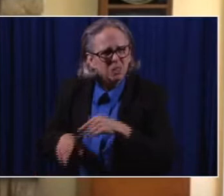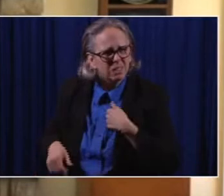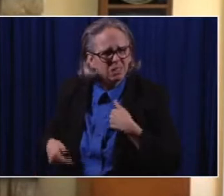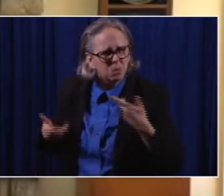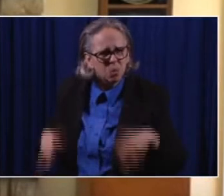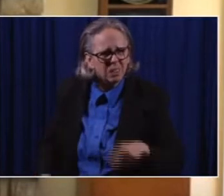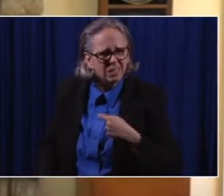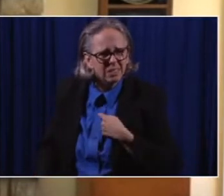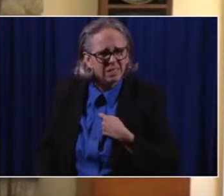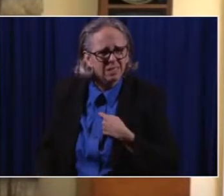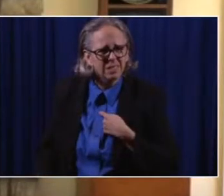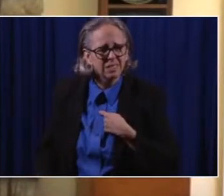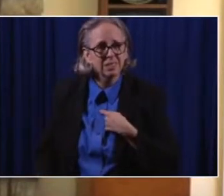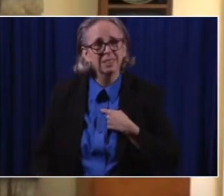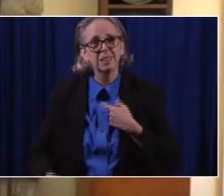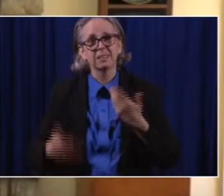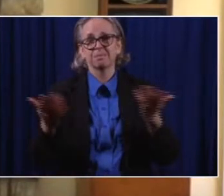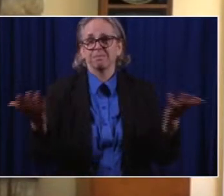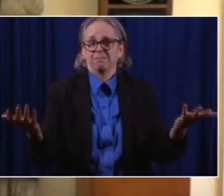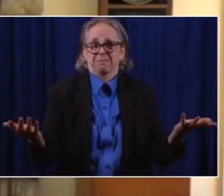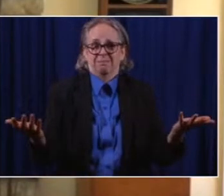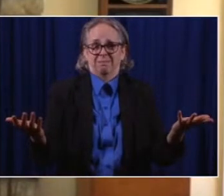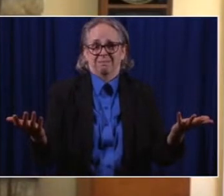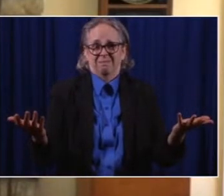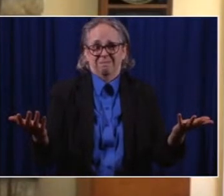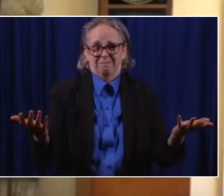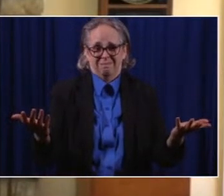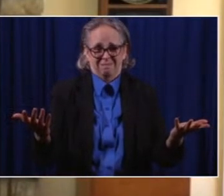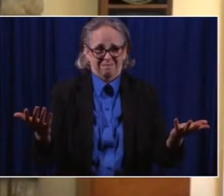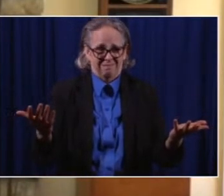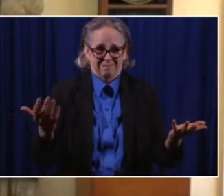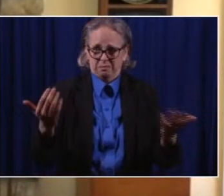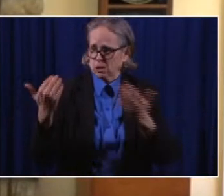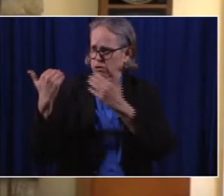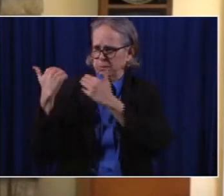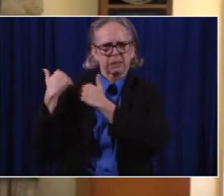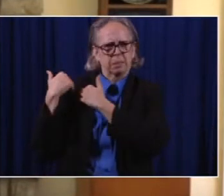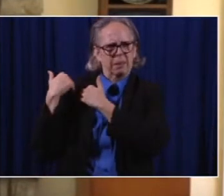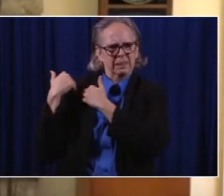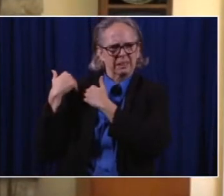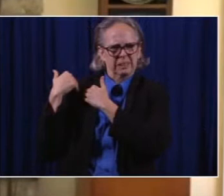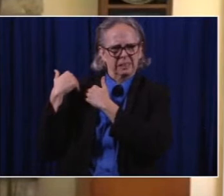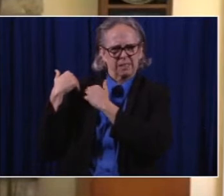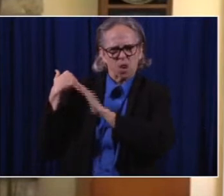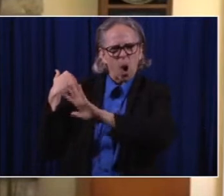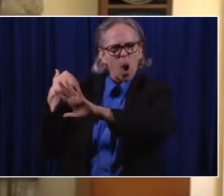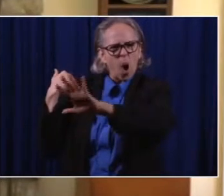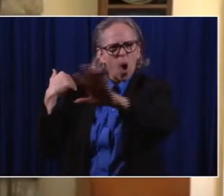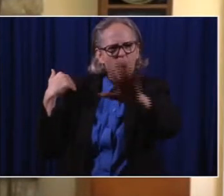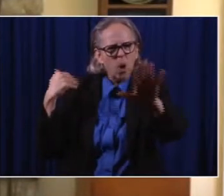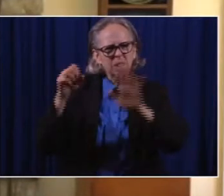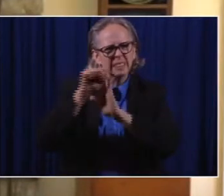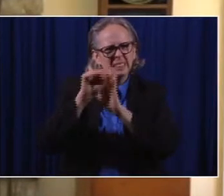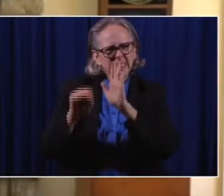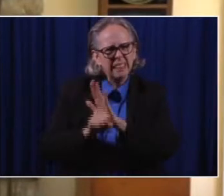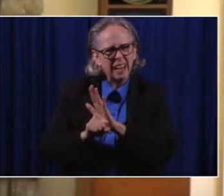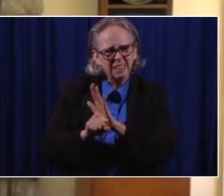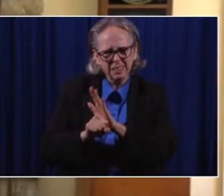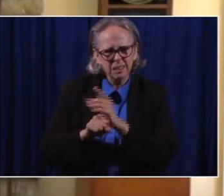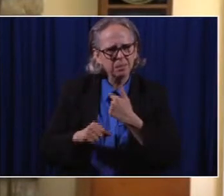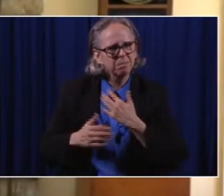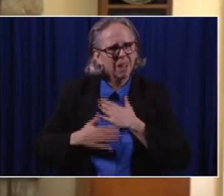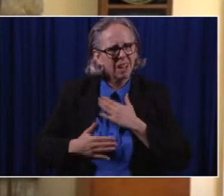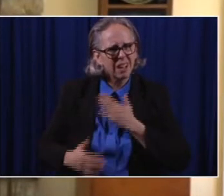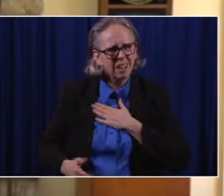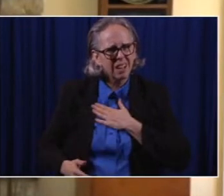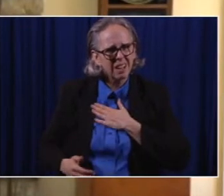But the buck does stop with me. And I can tell you, and medical experts have